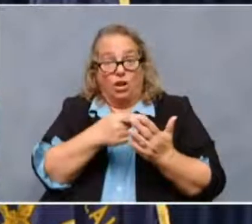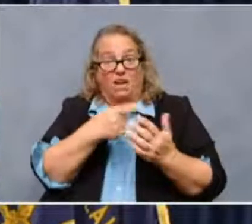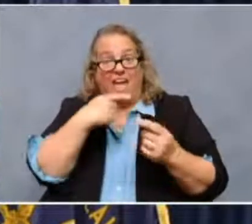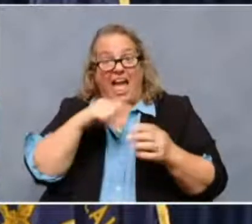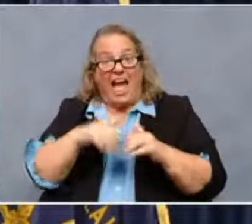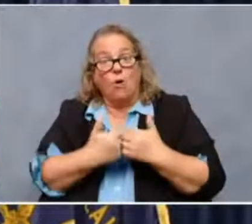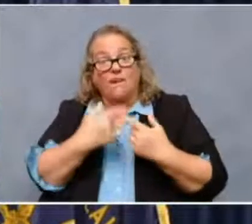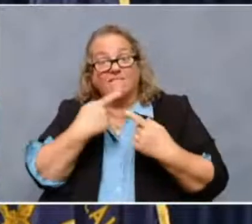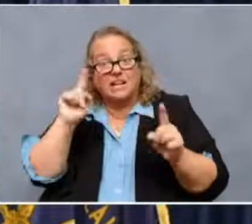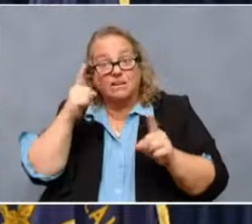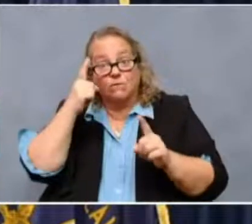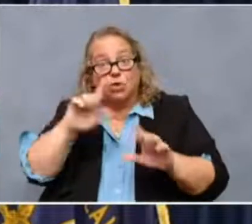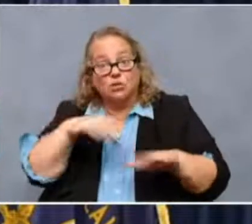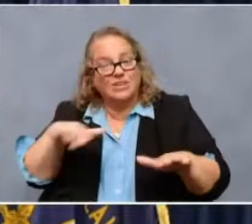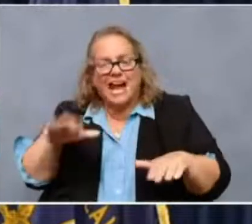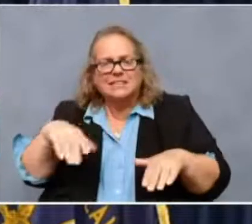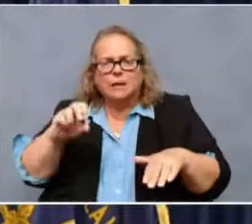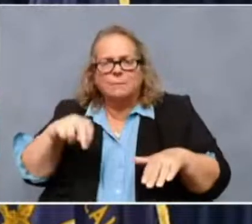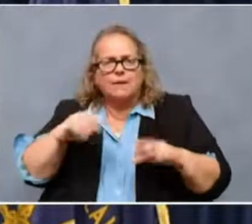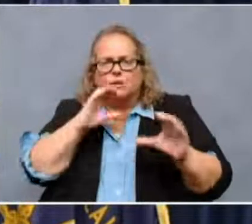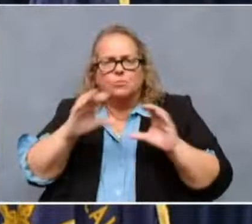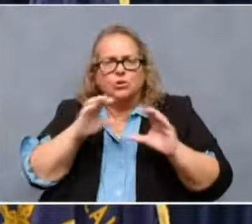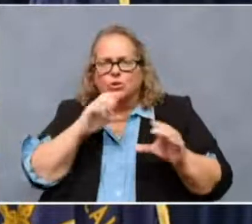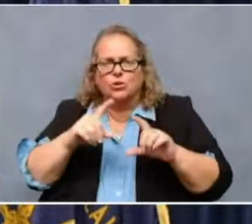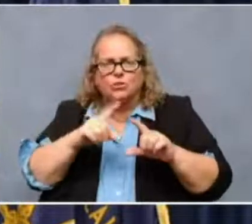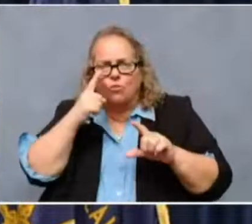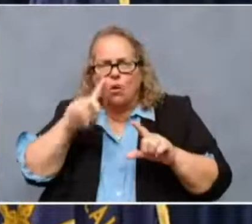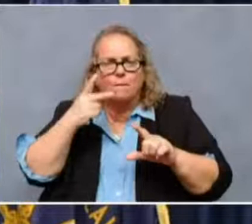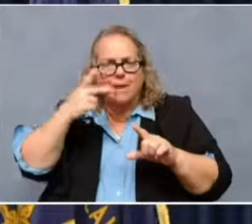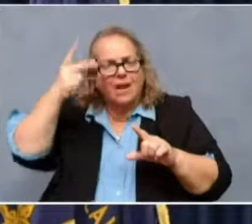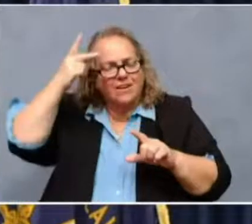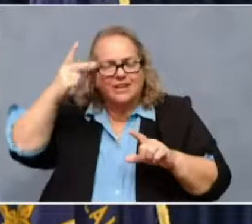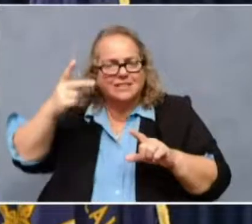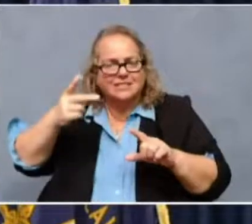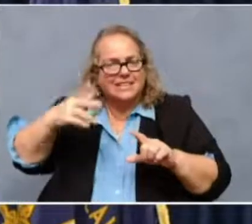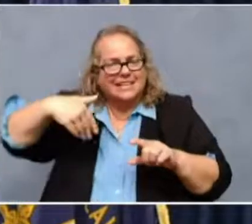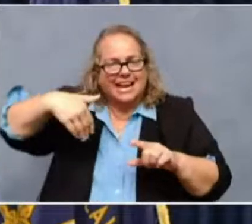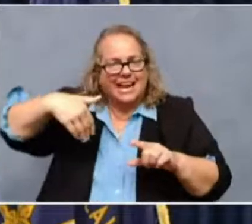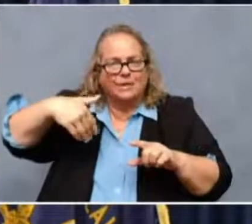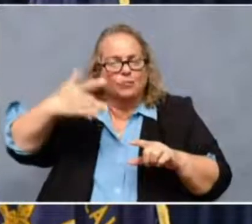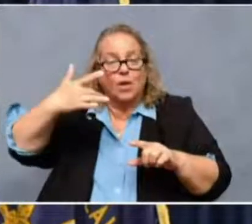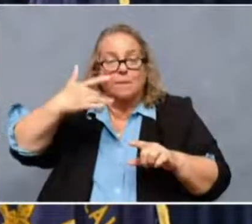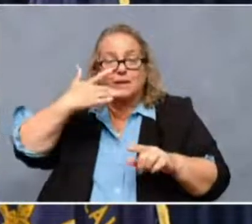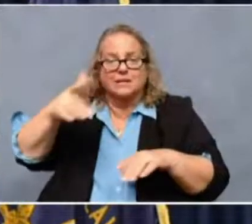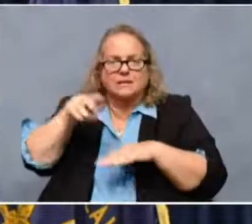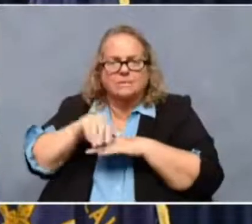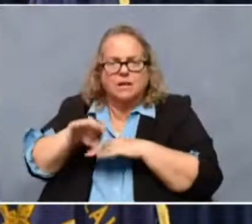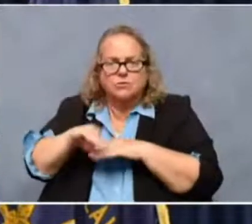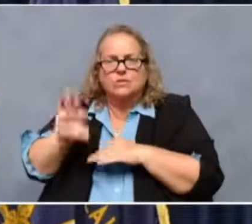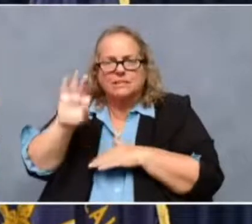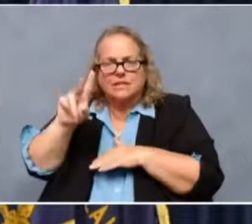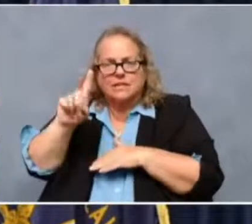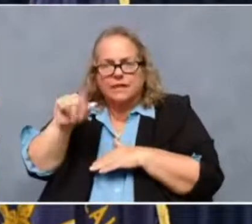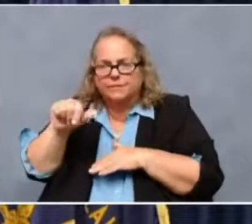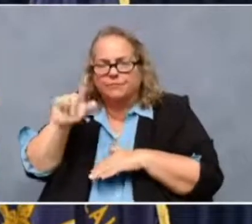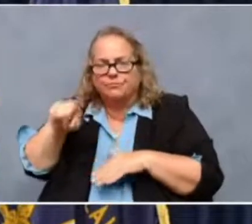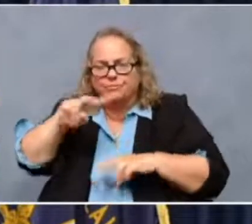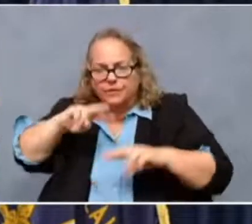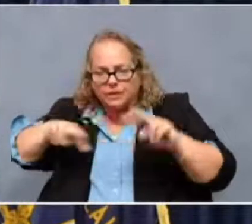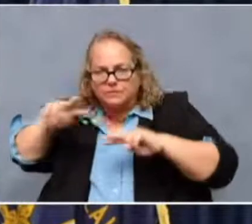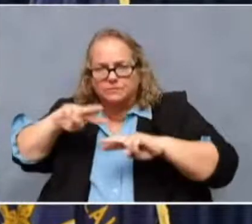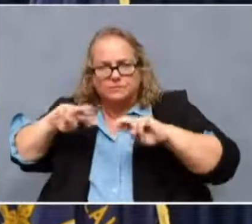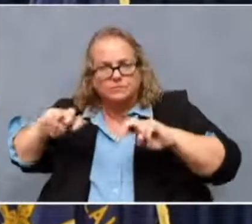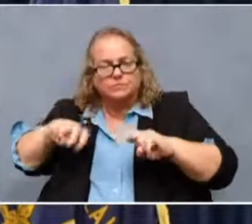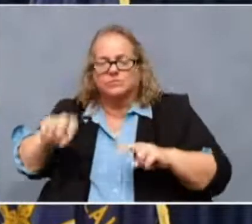And that's partially by design because the advisors had to look at it. And I don't think that the scientific